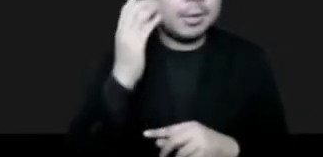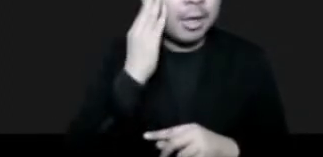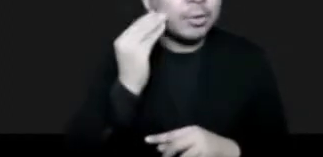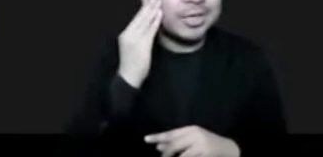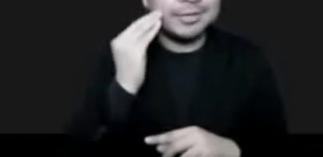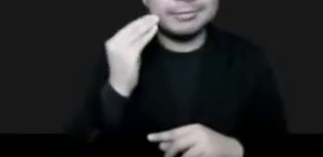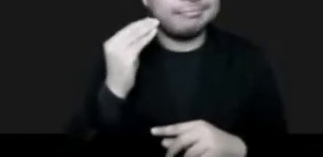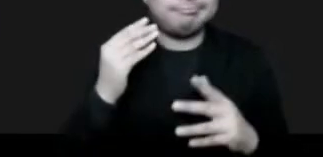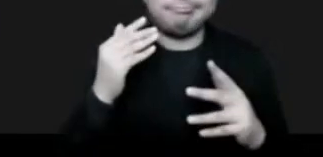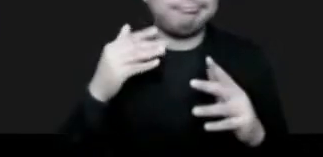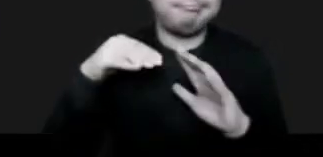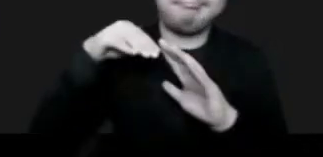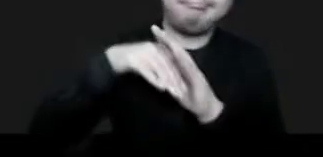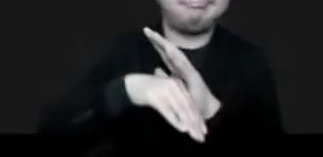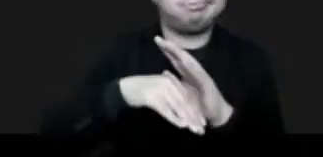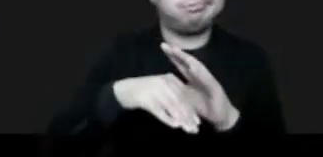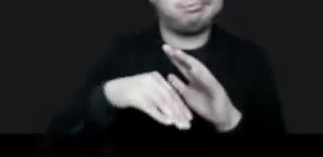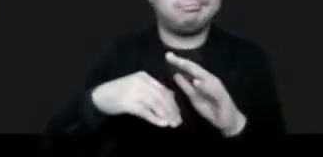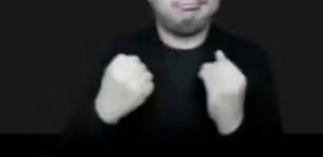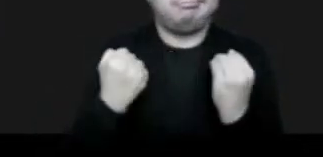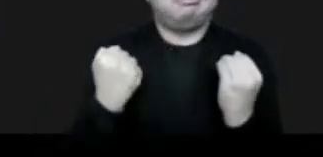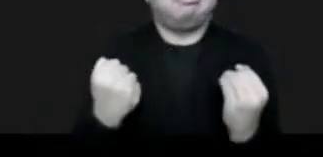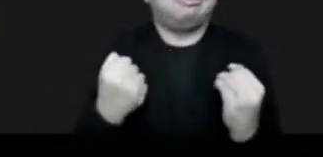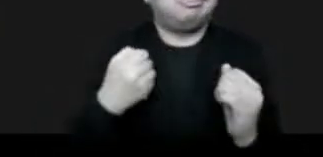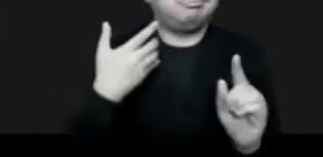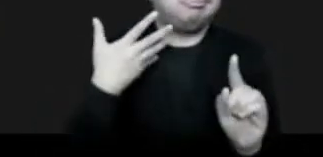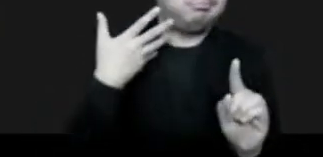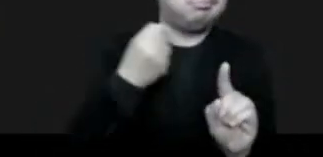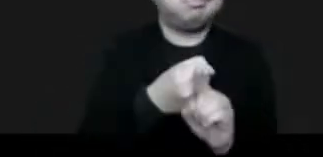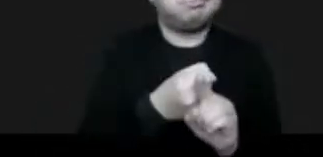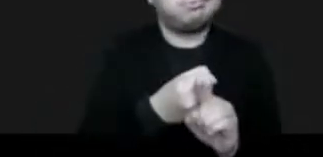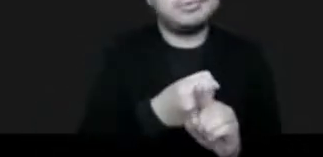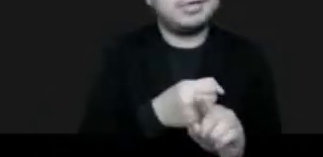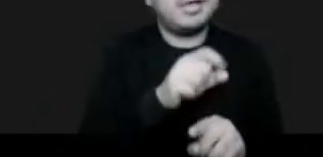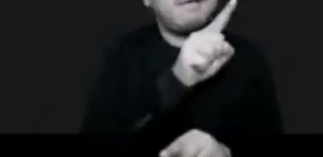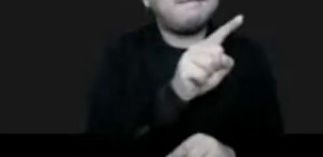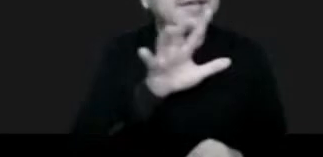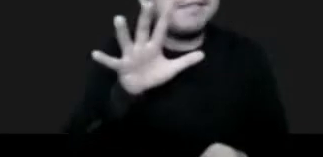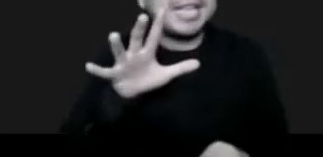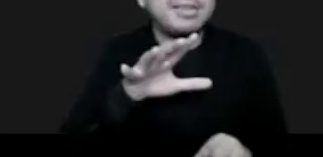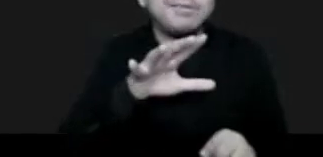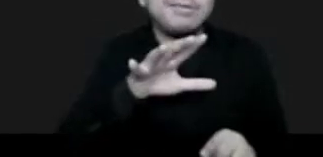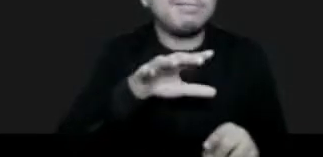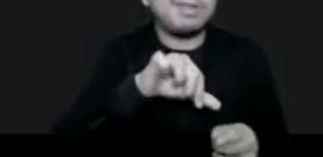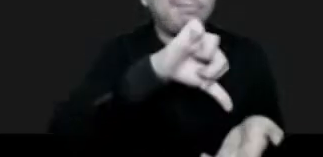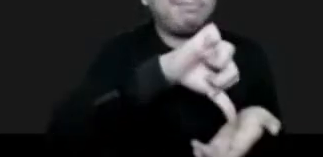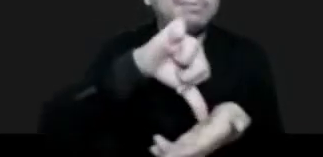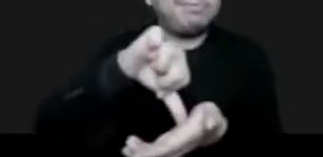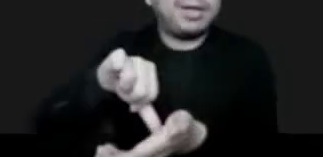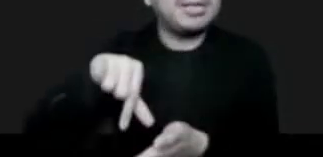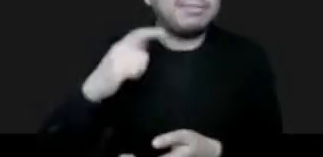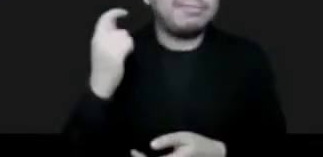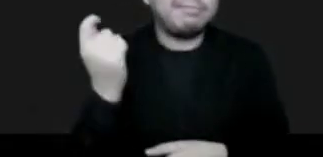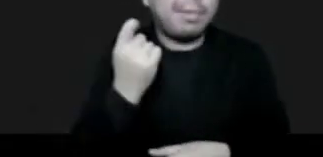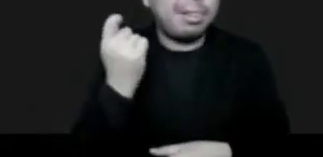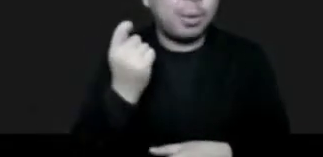that affected almost 15 districts out of the 28 districts of the country. And that was a call